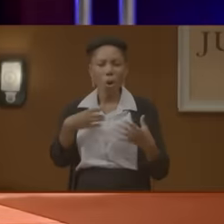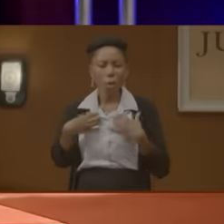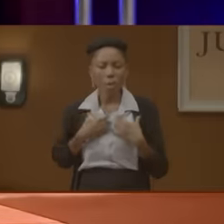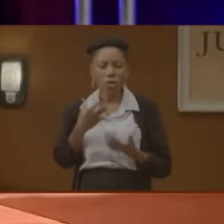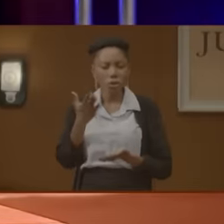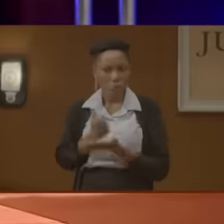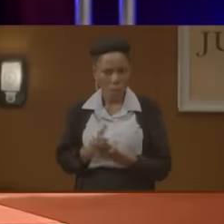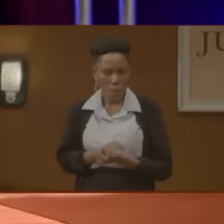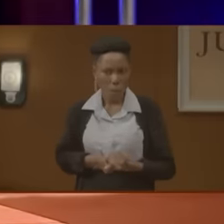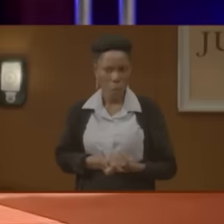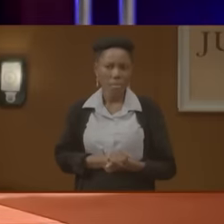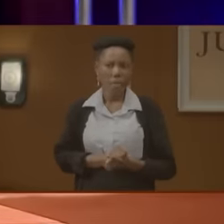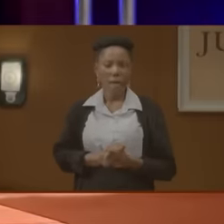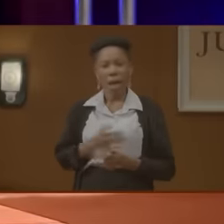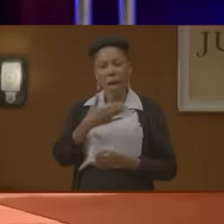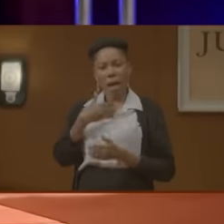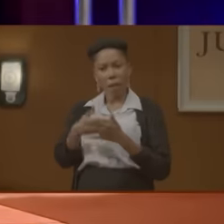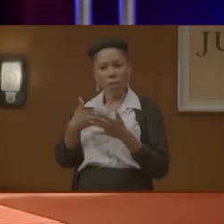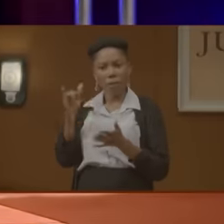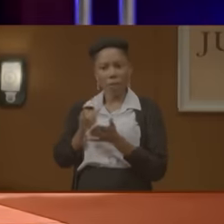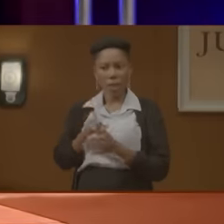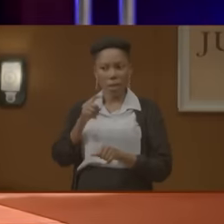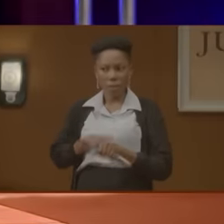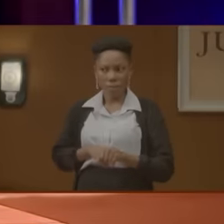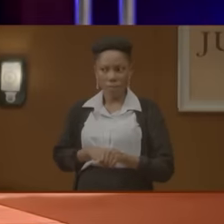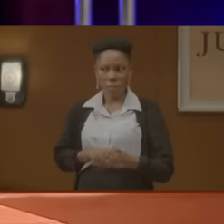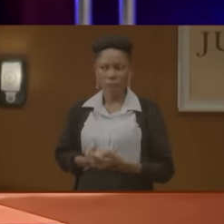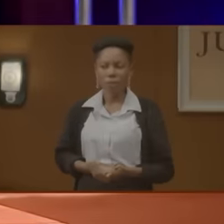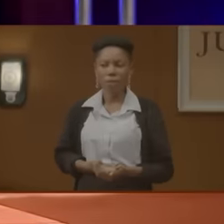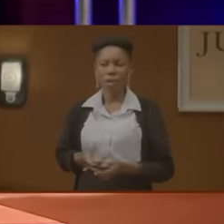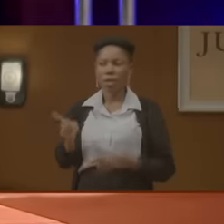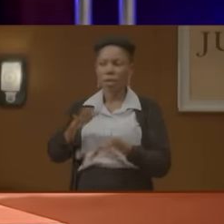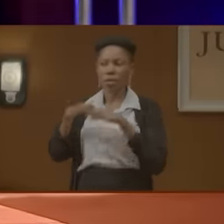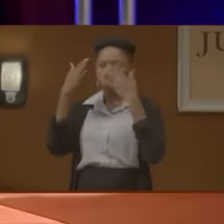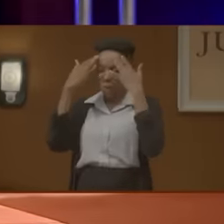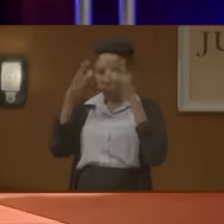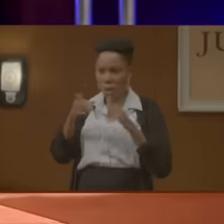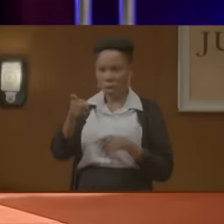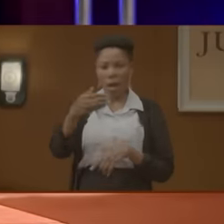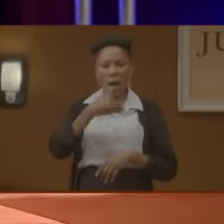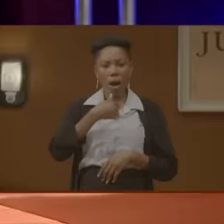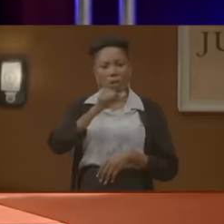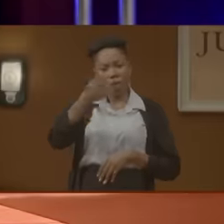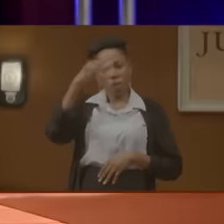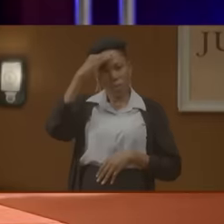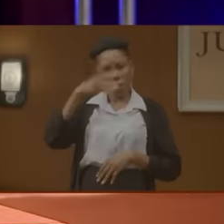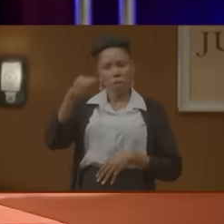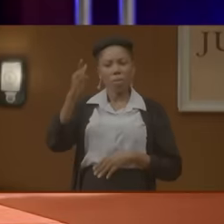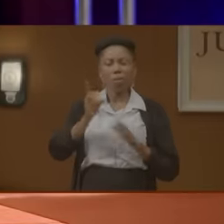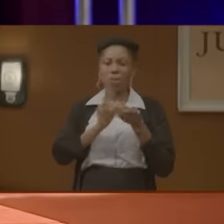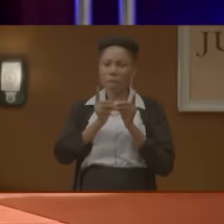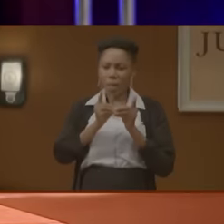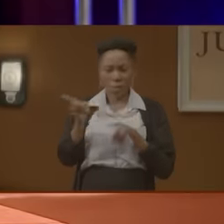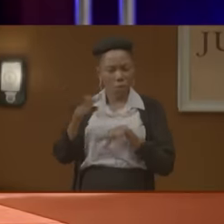Now, within that period, she and one other guy was having, I don't know if they were, but they were always together. The wife too